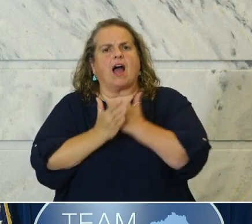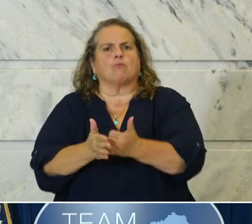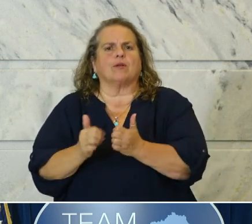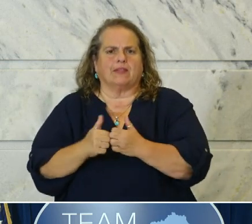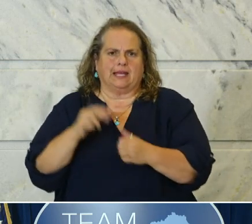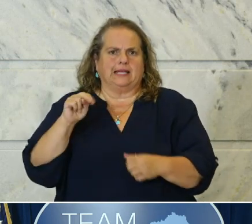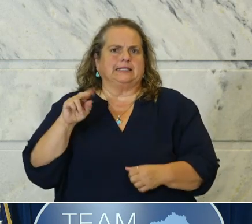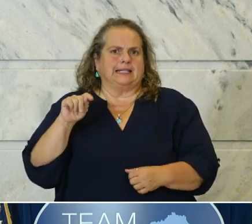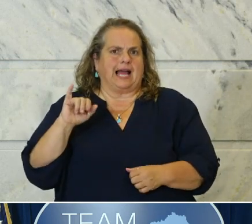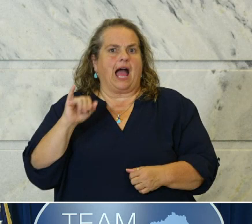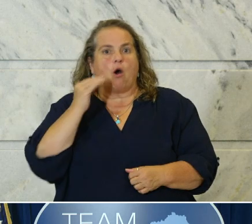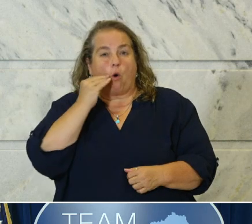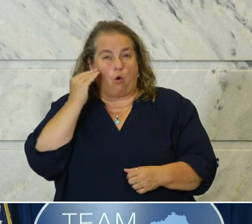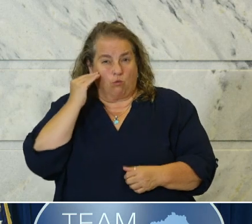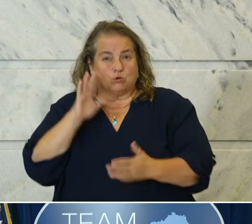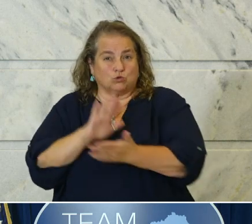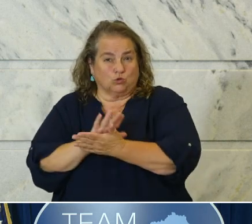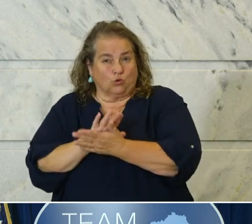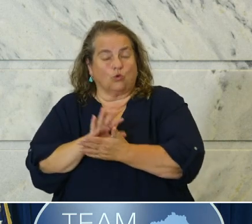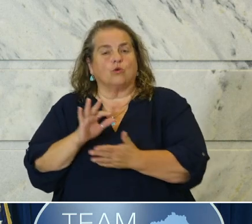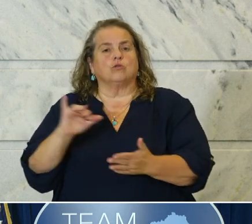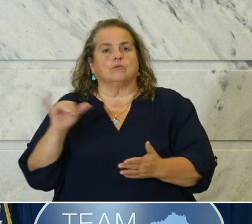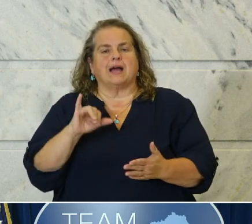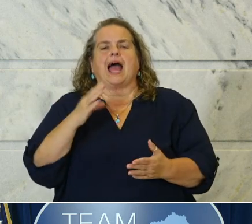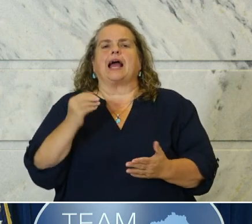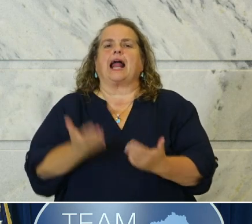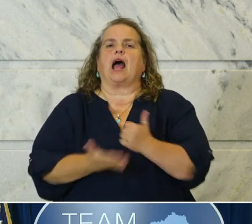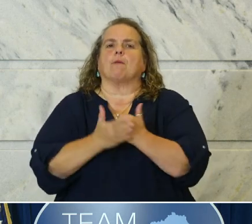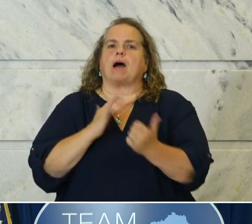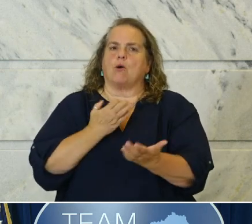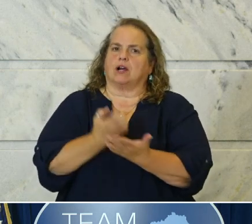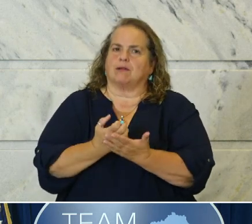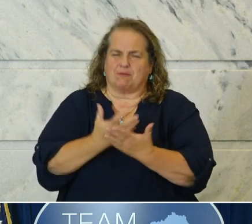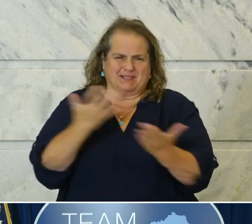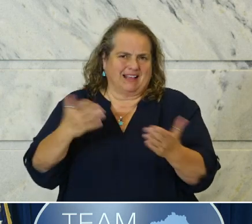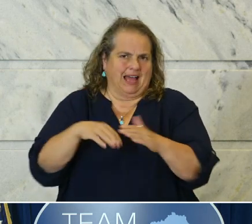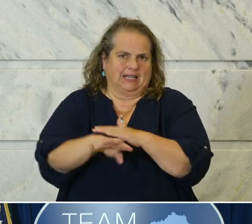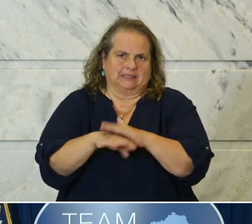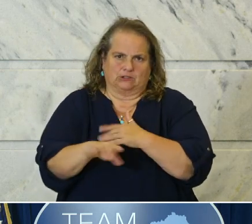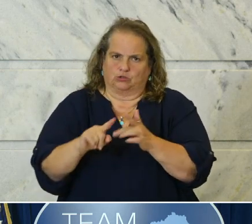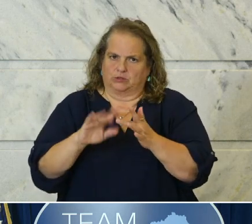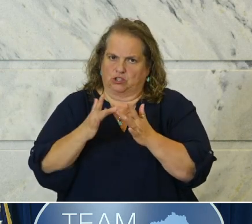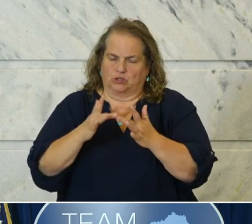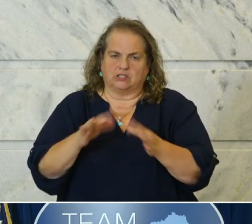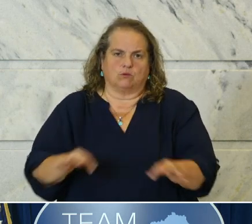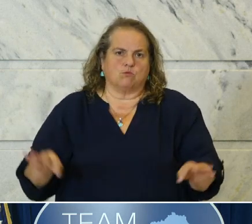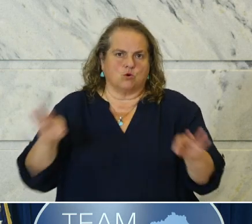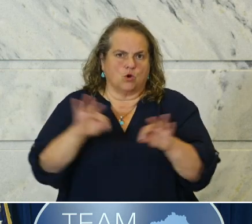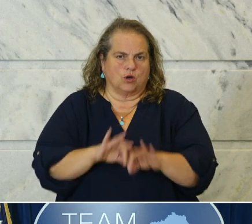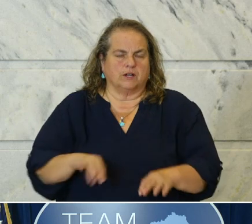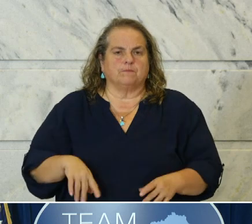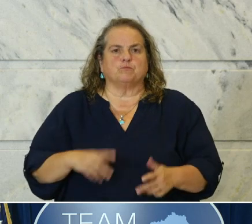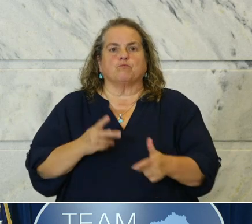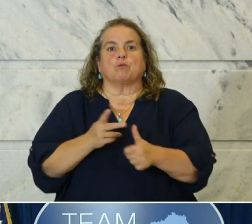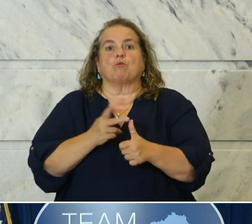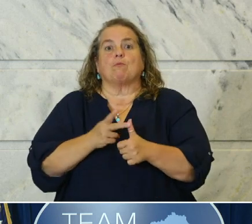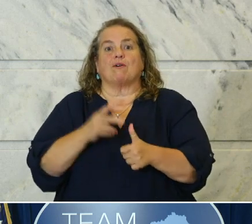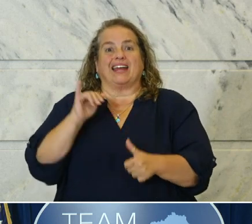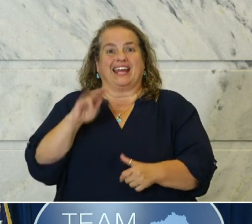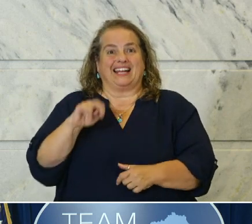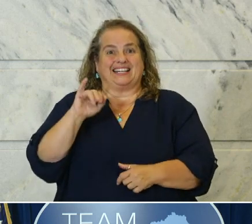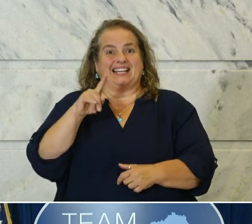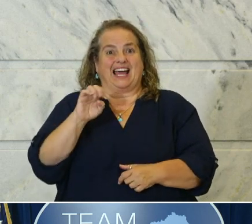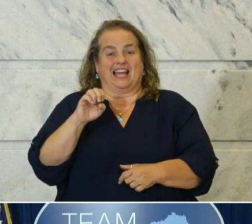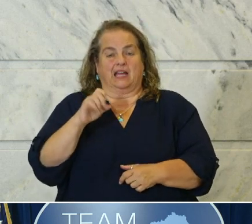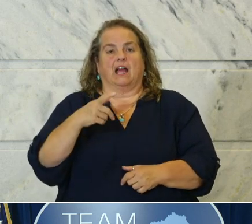because so much now is determined by access to broadband. It'll help a primary intake backup generator for the Logan